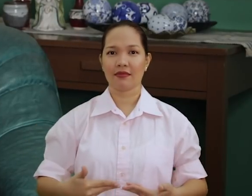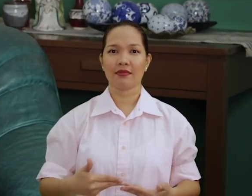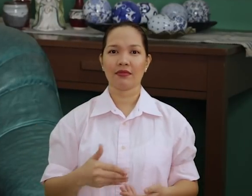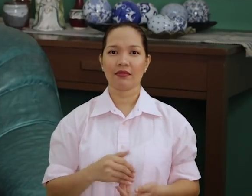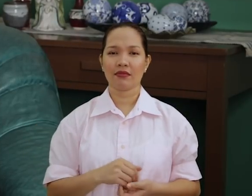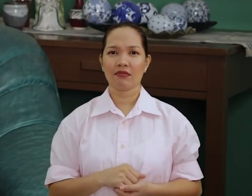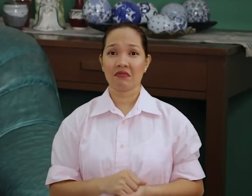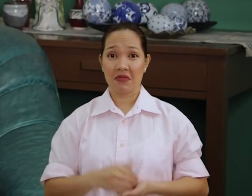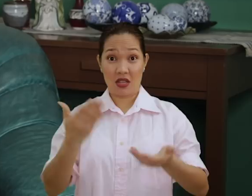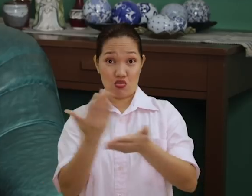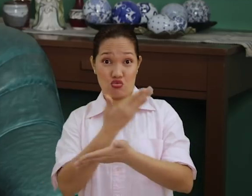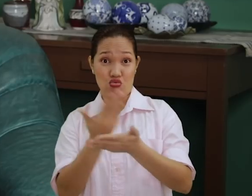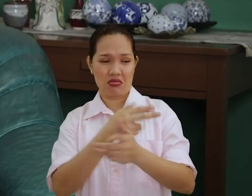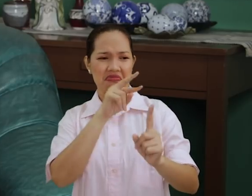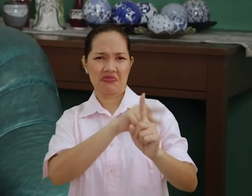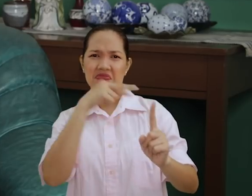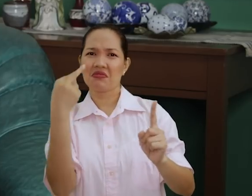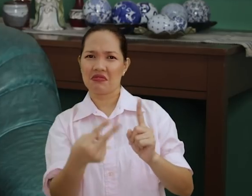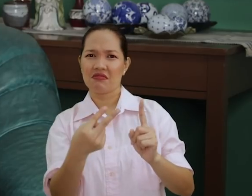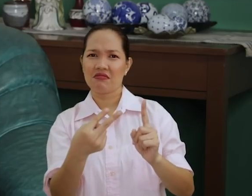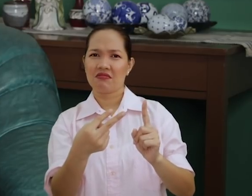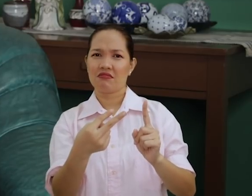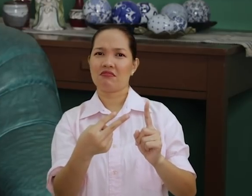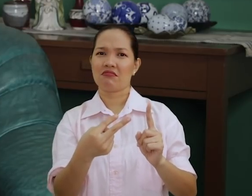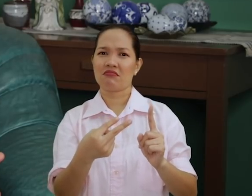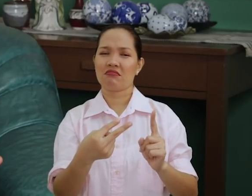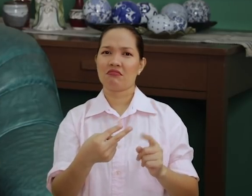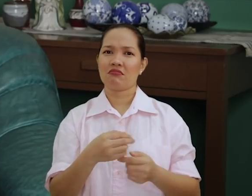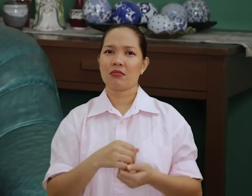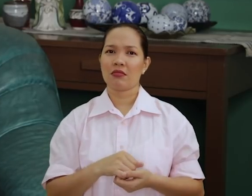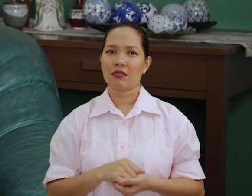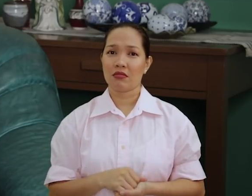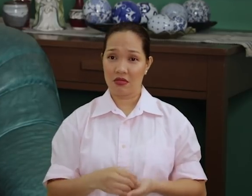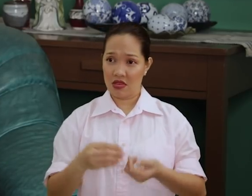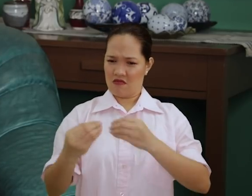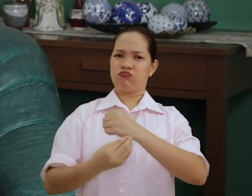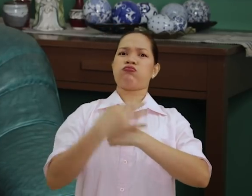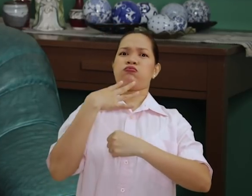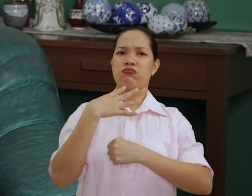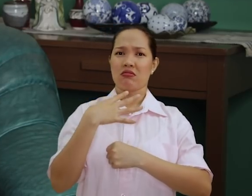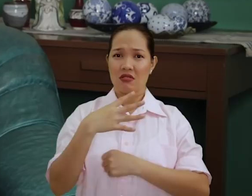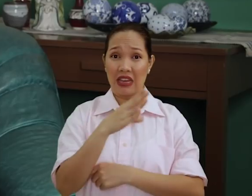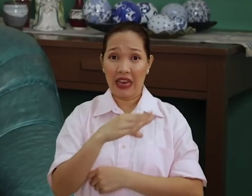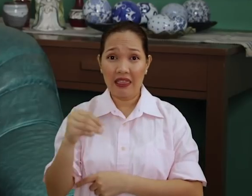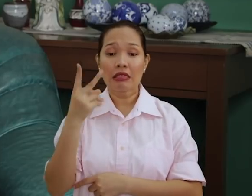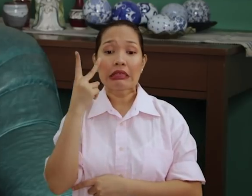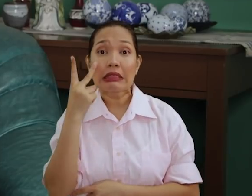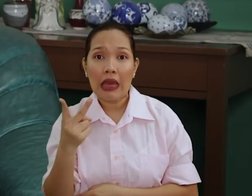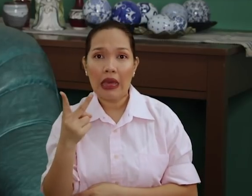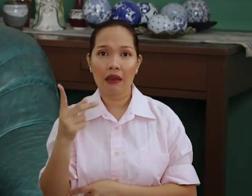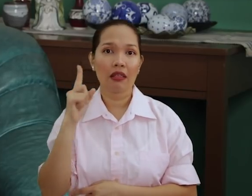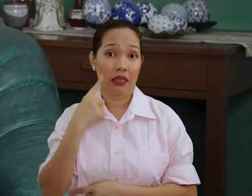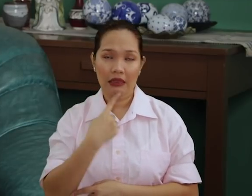a deformity, rather it's a way of life, and the deaf people as not someone, an